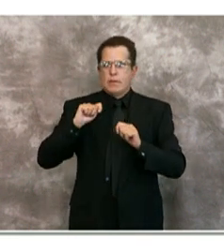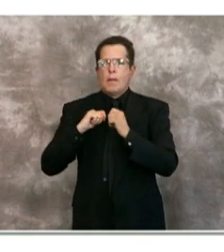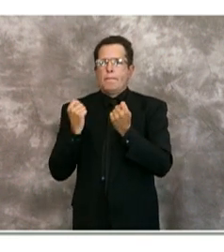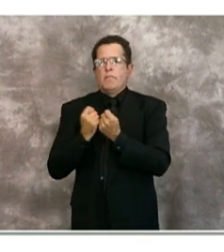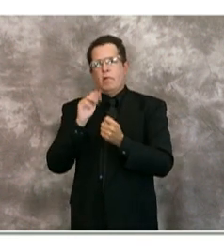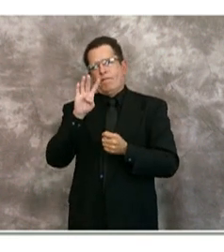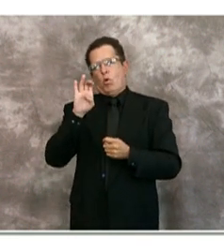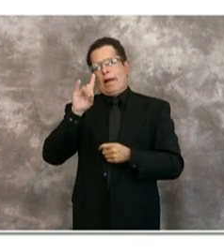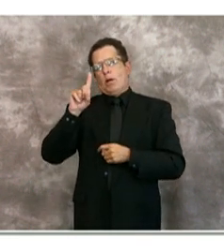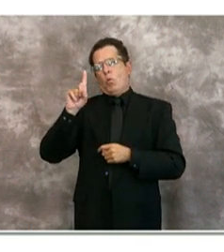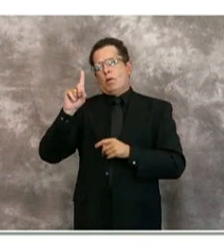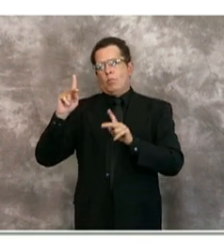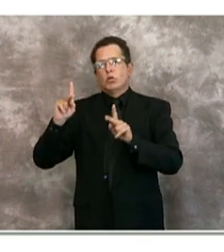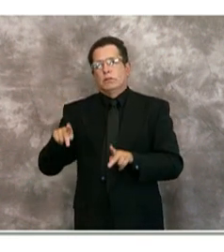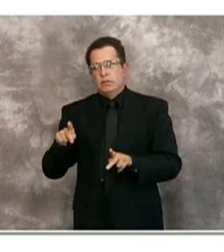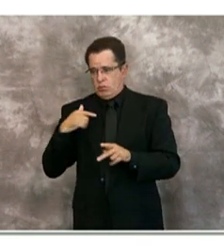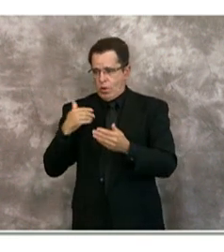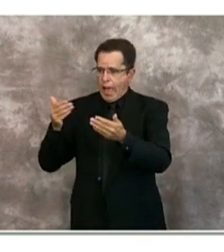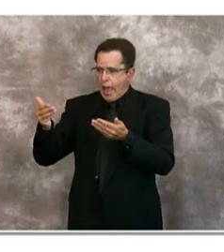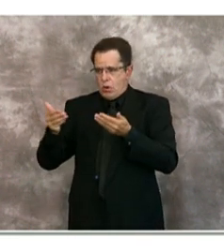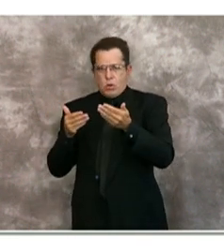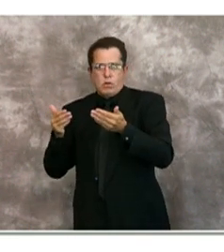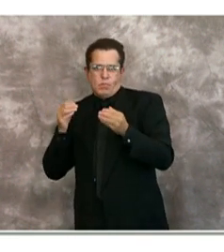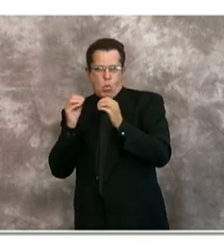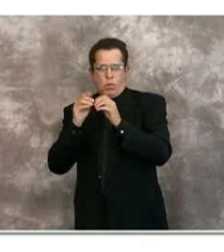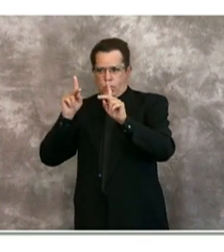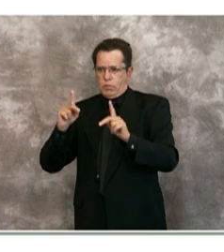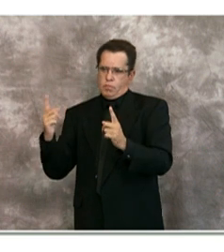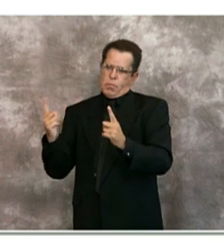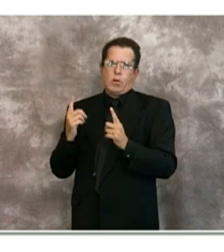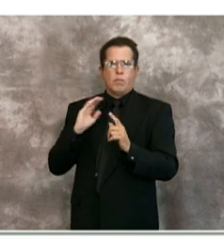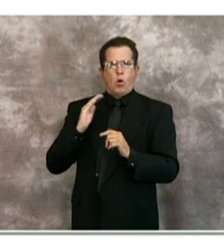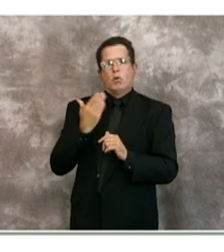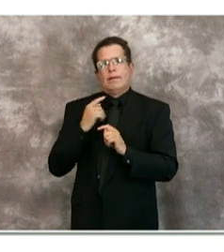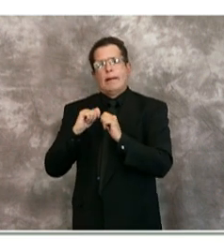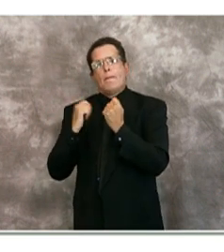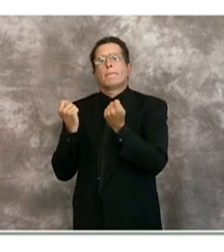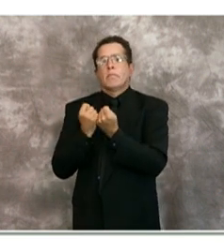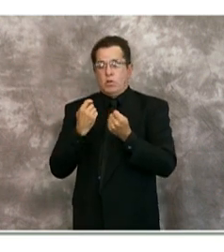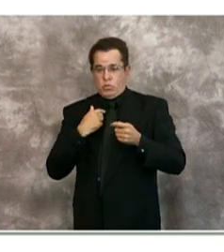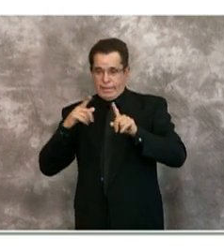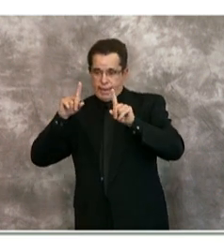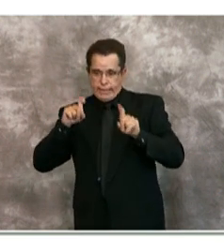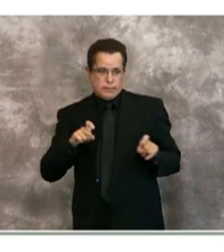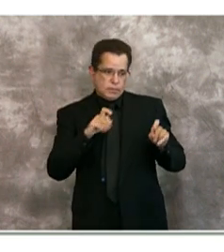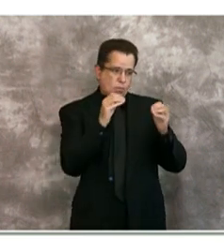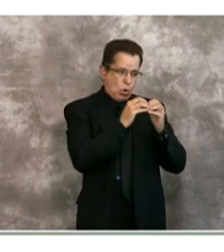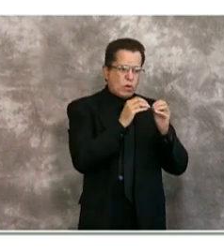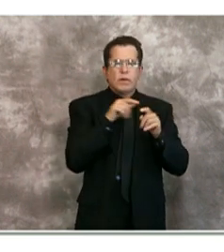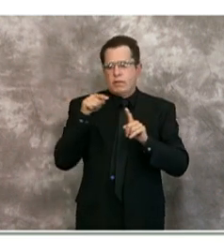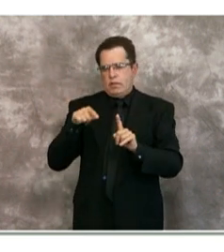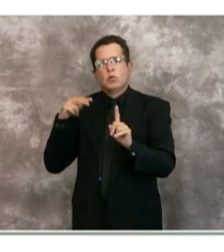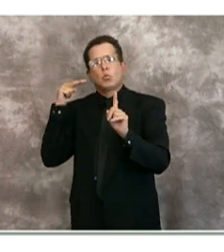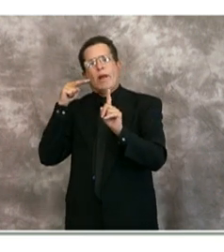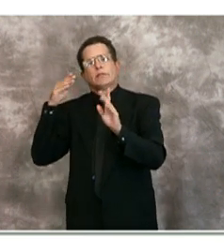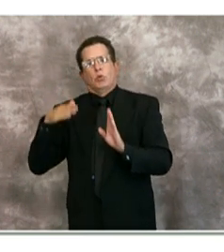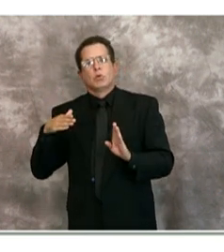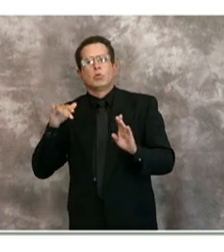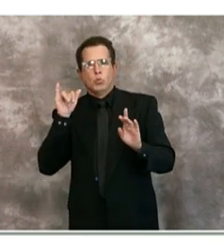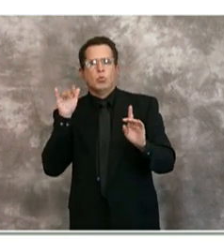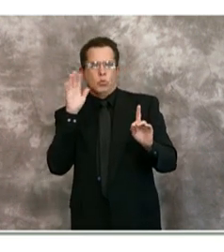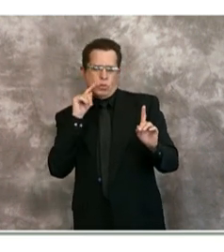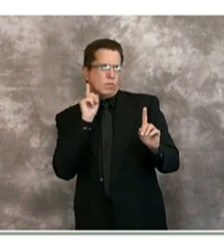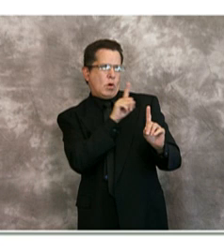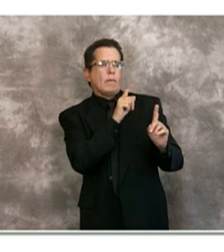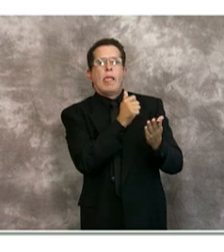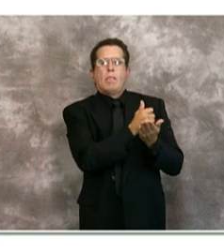we aren't actively engaged in hiring and bringing on board more folks. But as our testing increases, our contact tracing will increase proportional